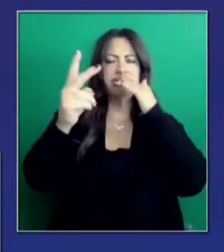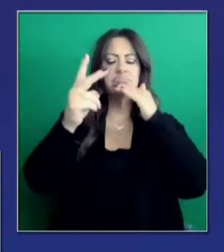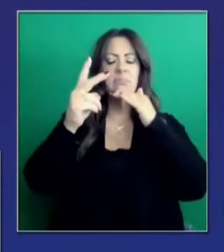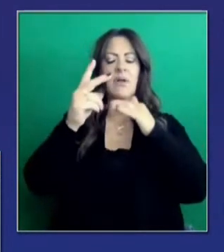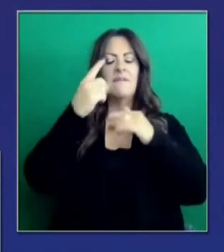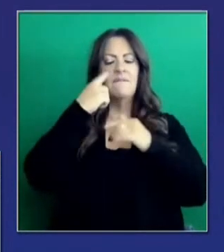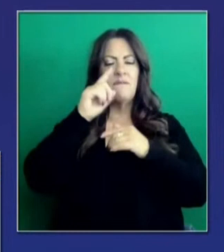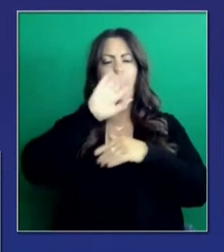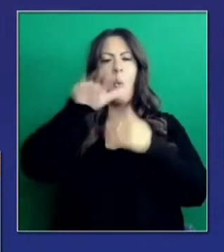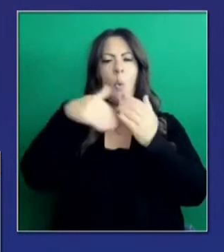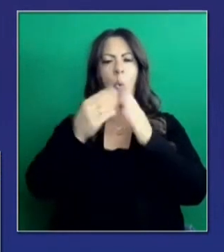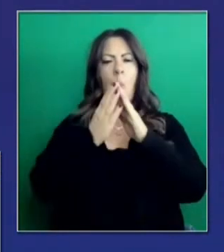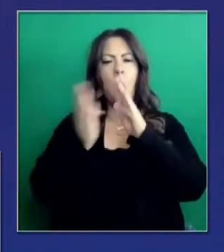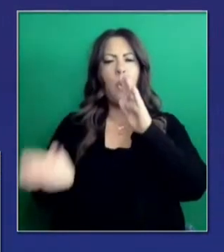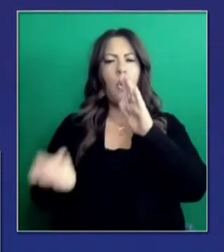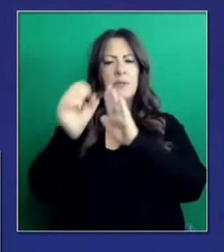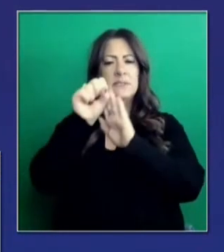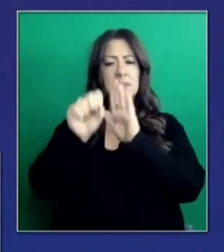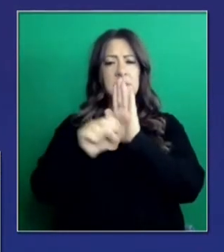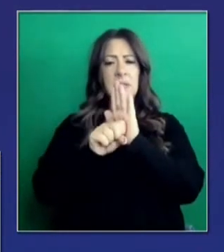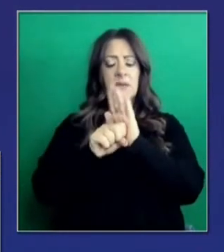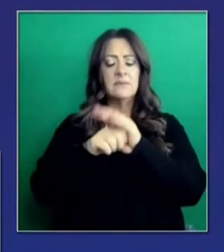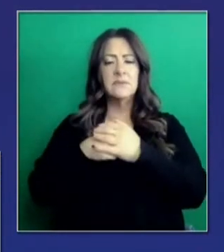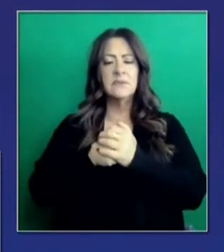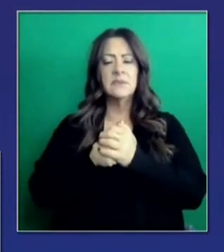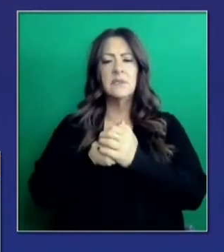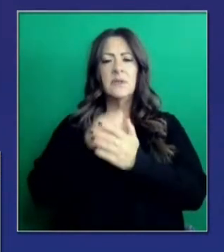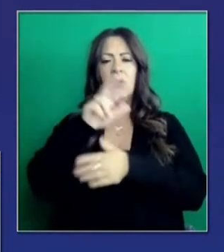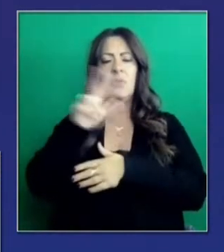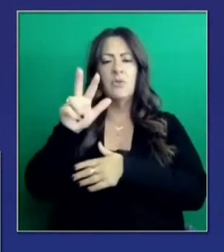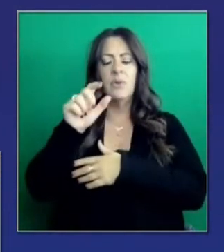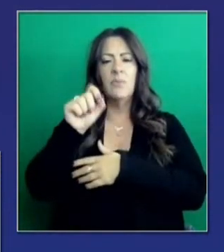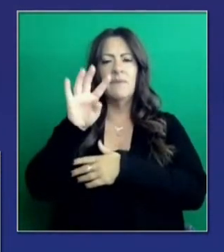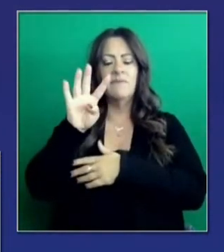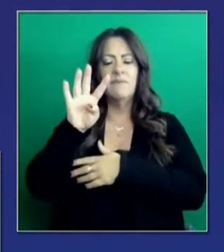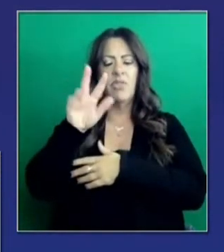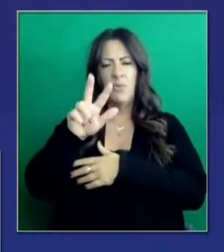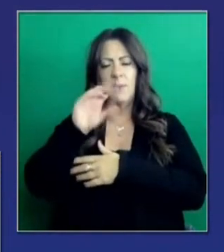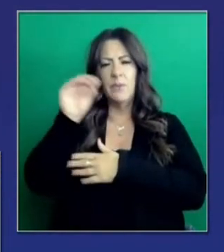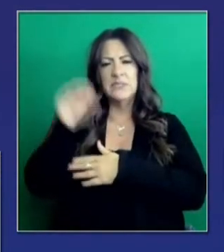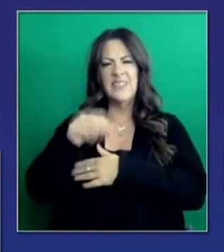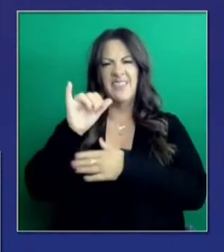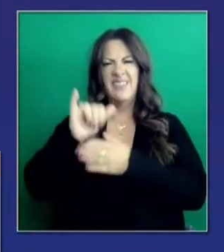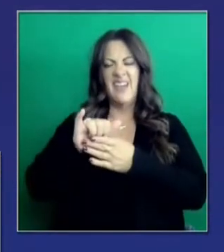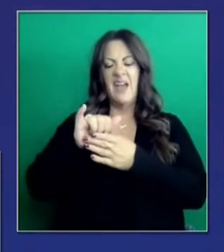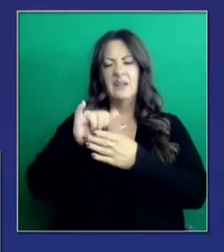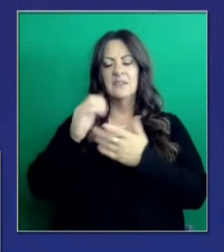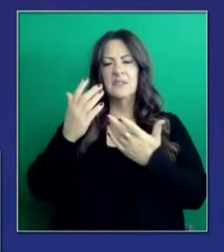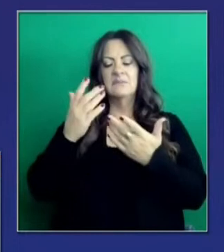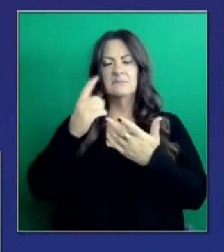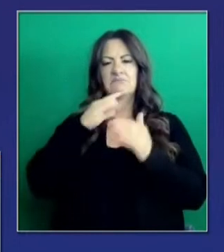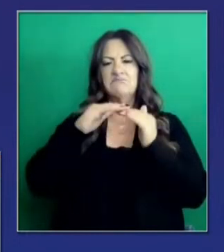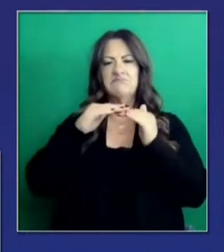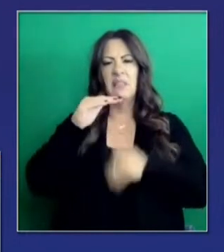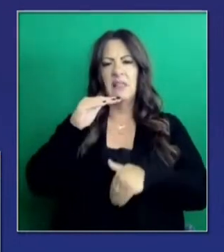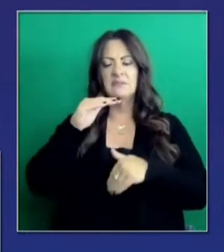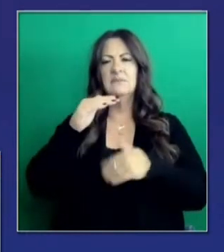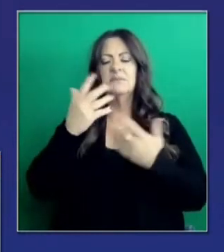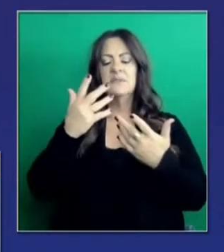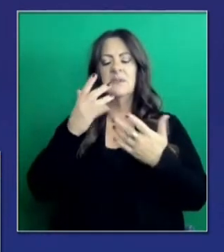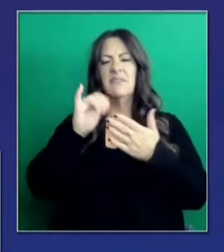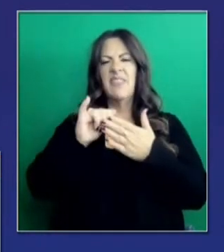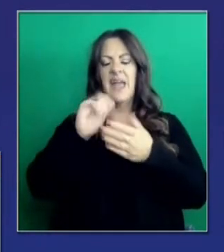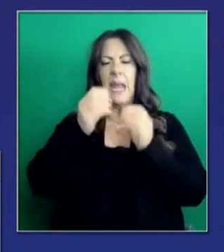at 30.3% on the 21st of February. There are, again, variables that are constantly